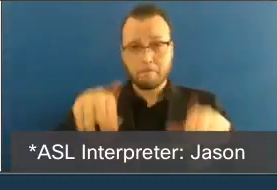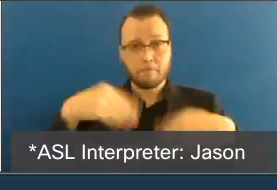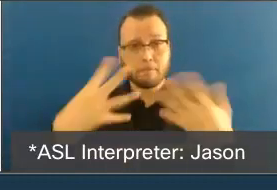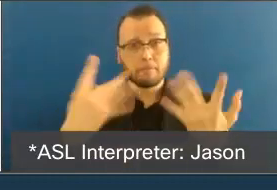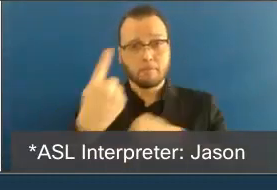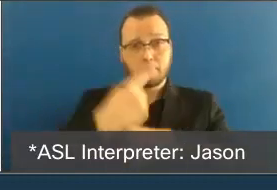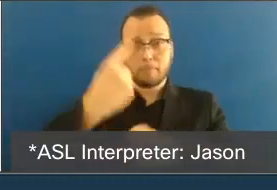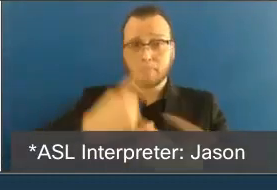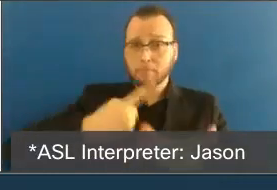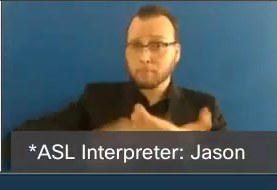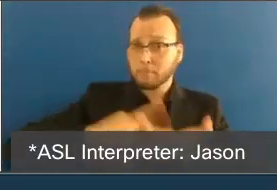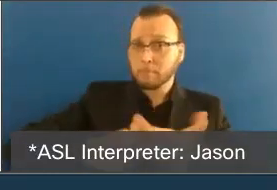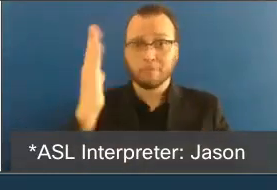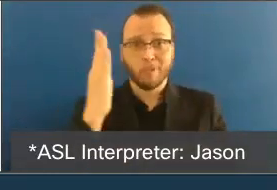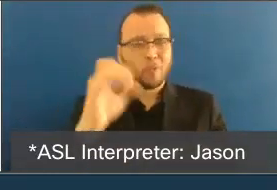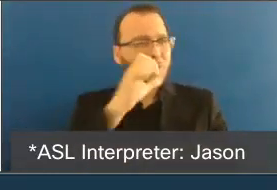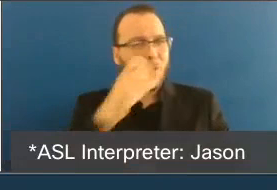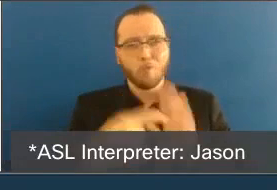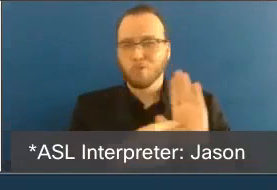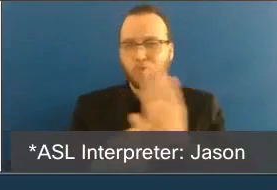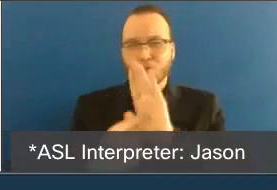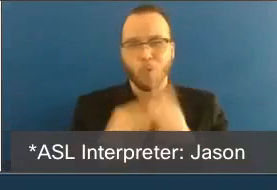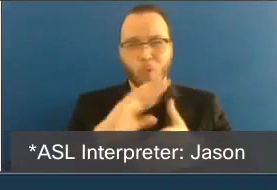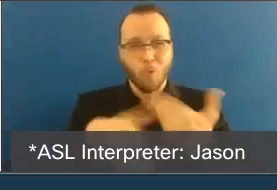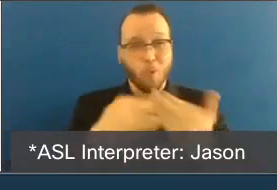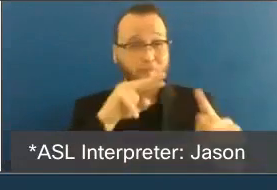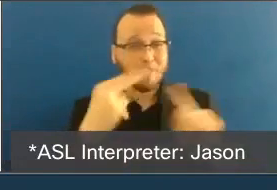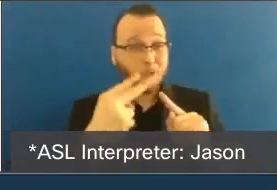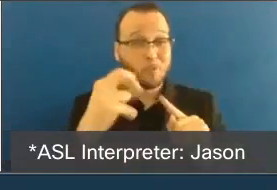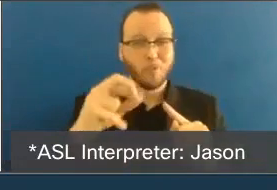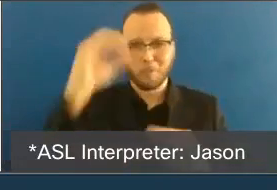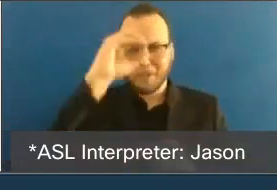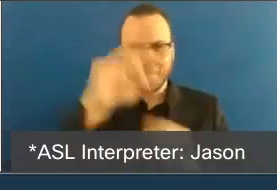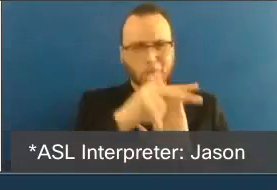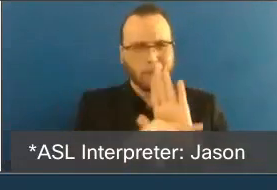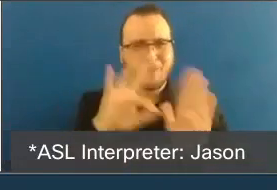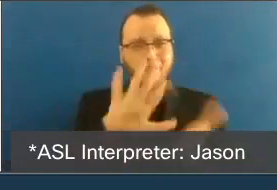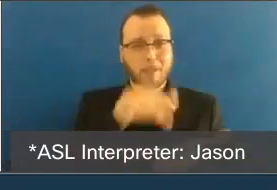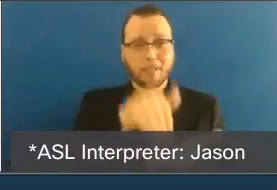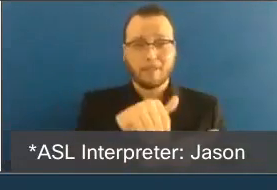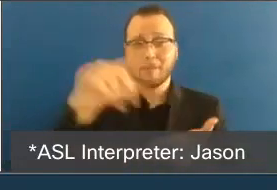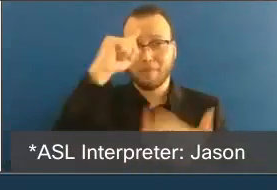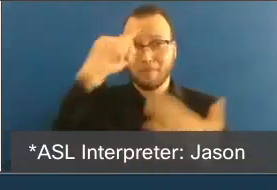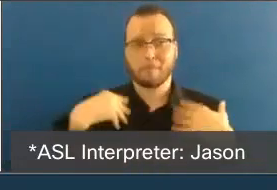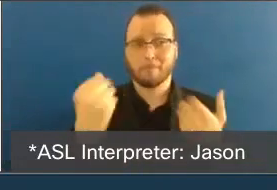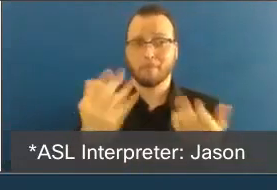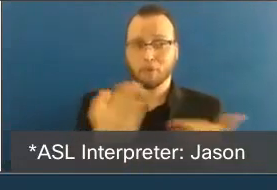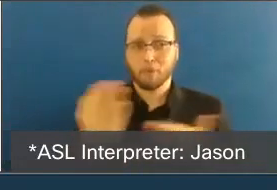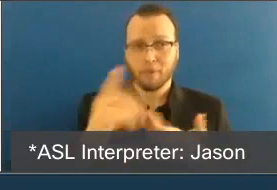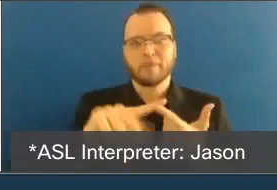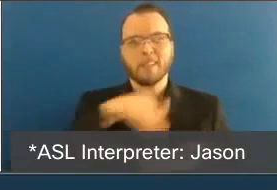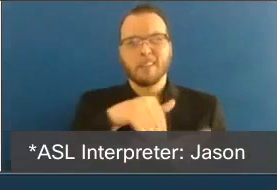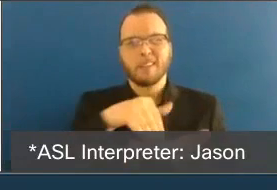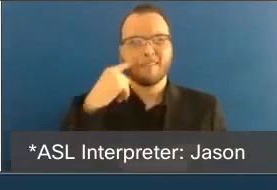do not necessarily reflect the views, opinions, or policies of the Center for Mental Health Services, the Center for Substance Abuse